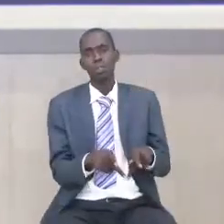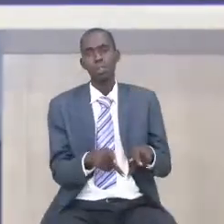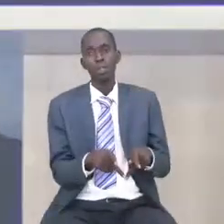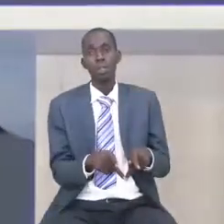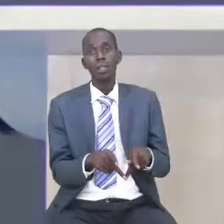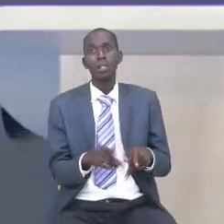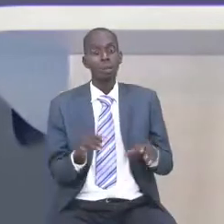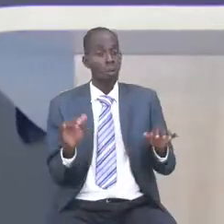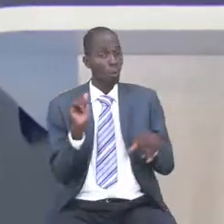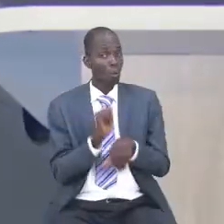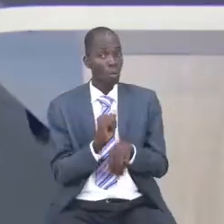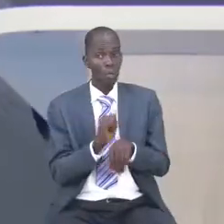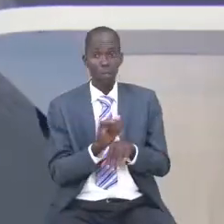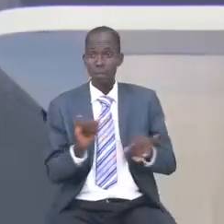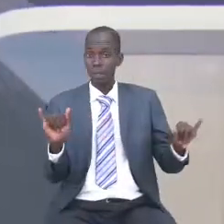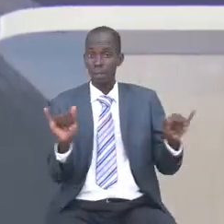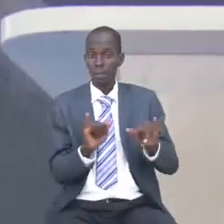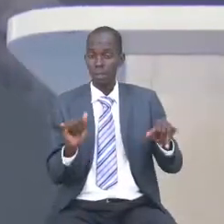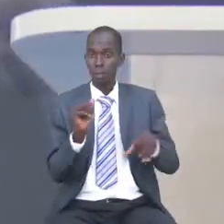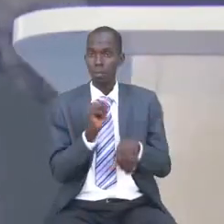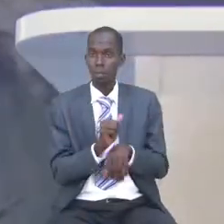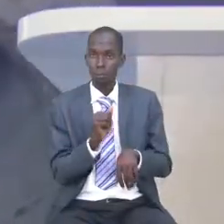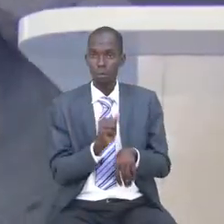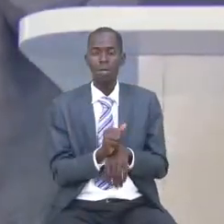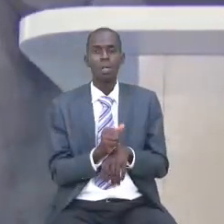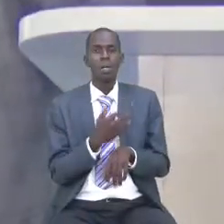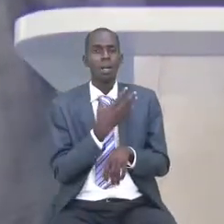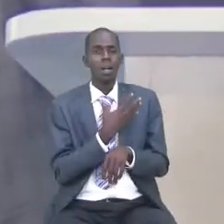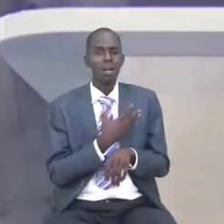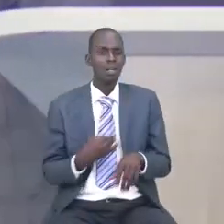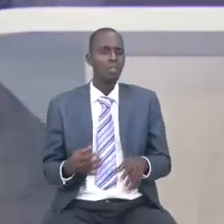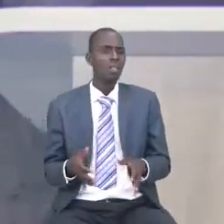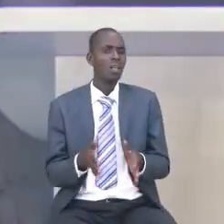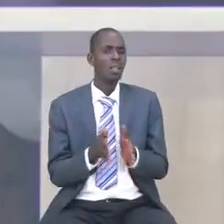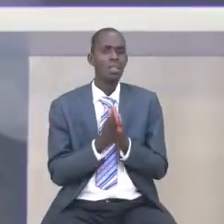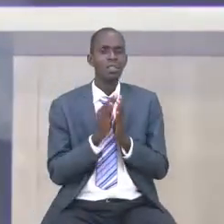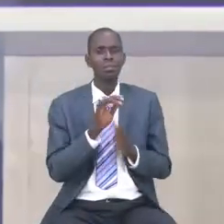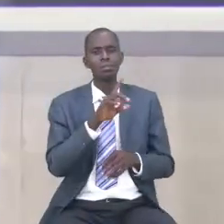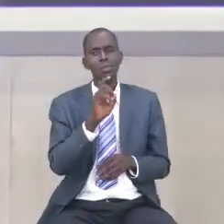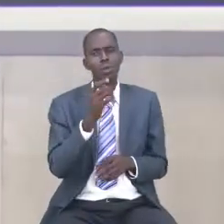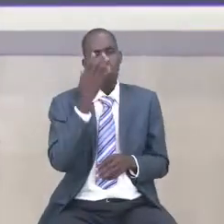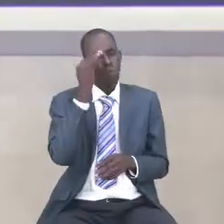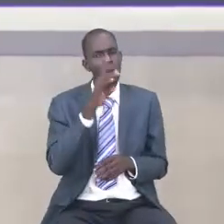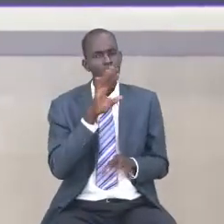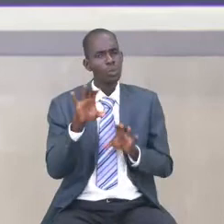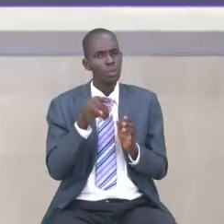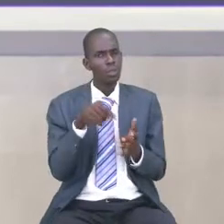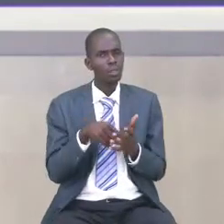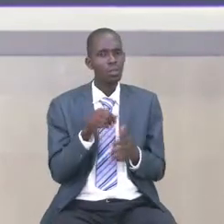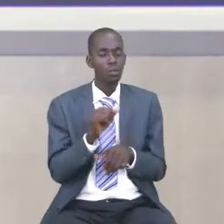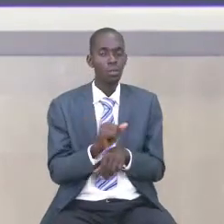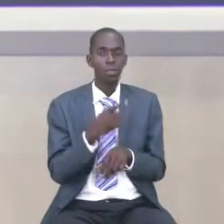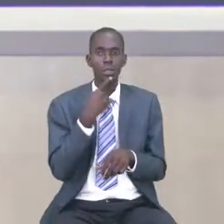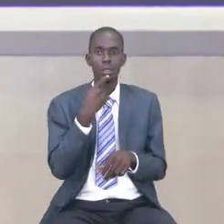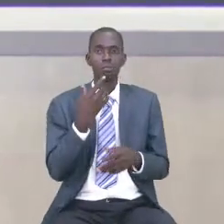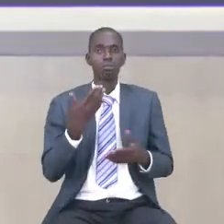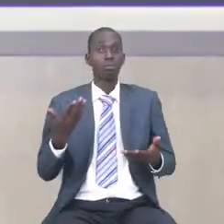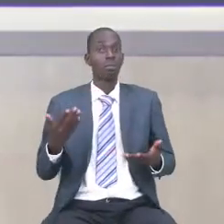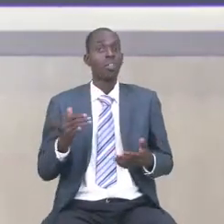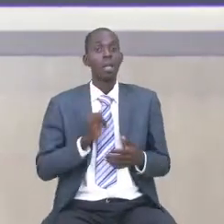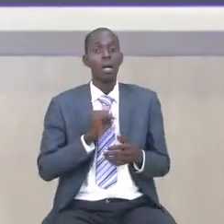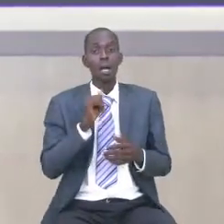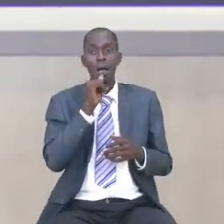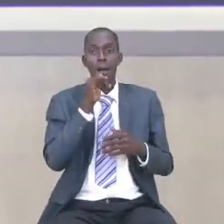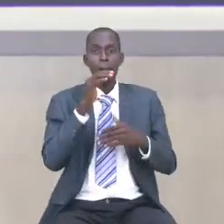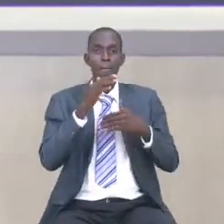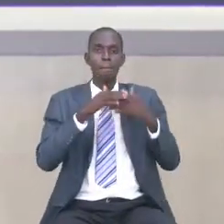brick, walking the same thing that others were working on, and they said, why are you doing this? Oh, he said, I'm building